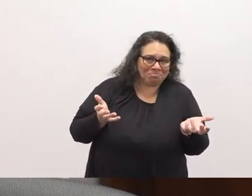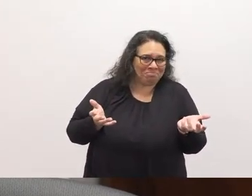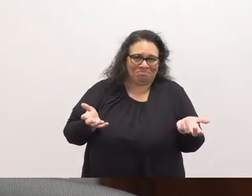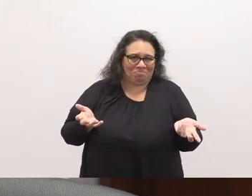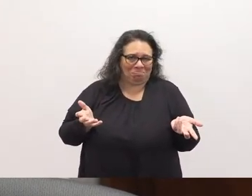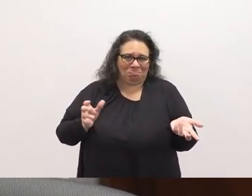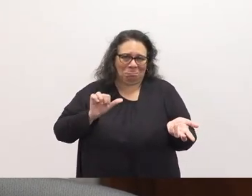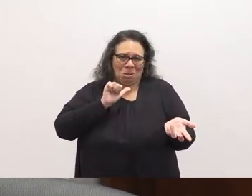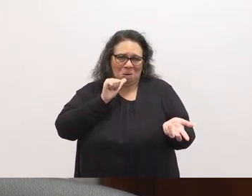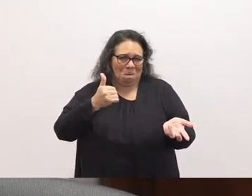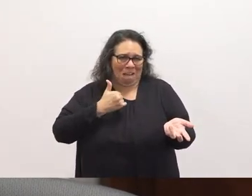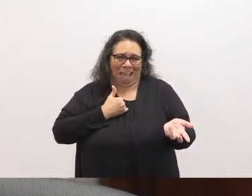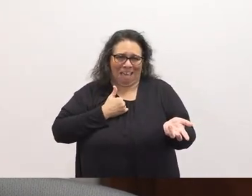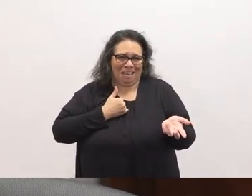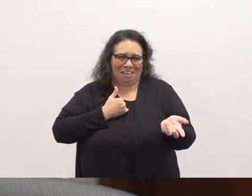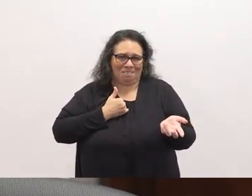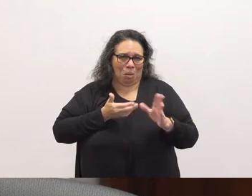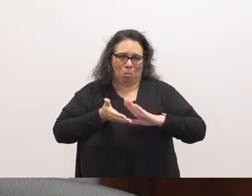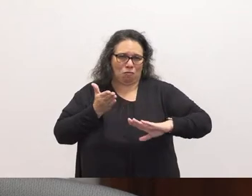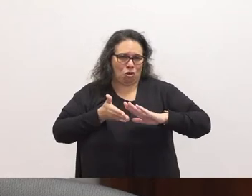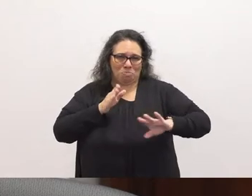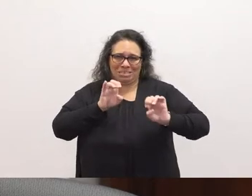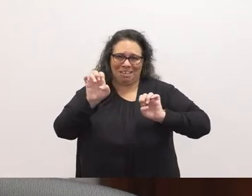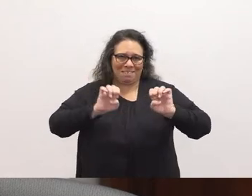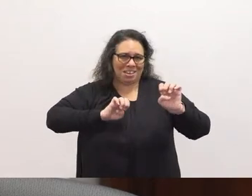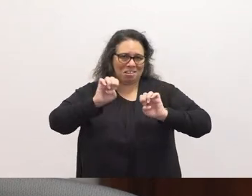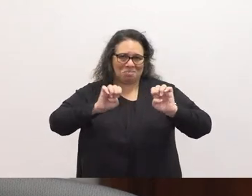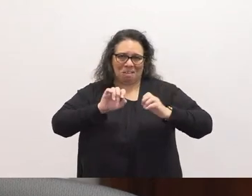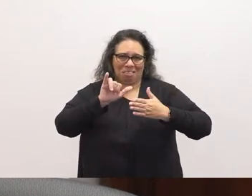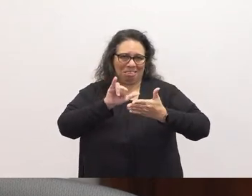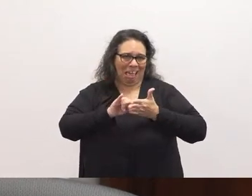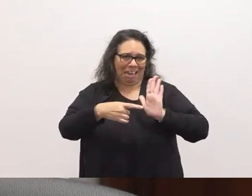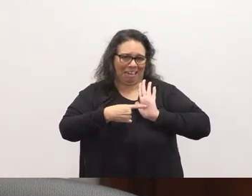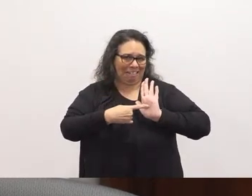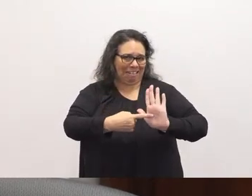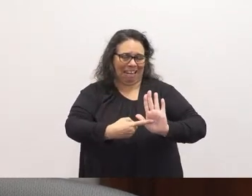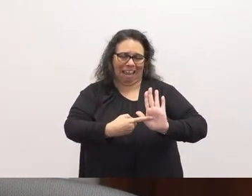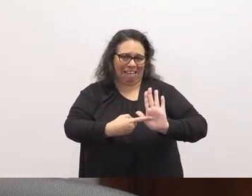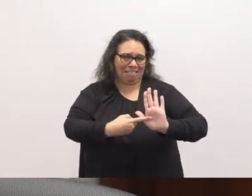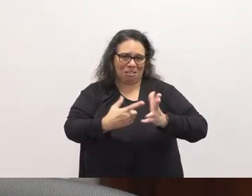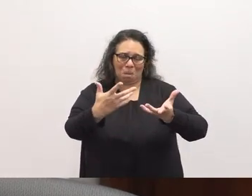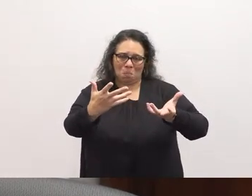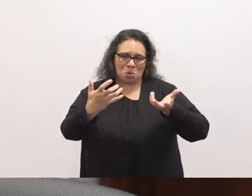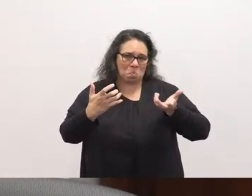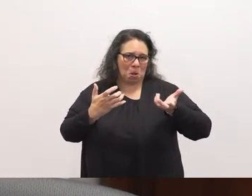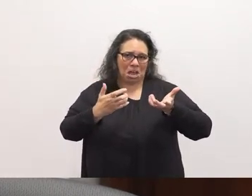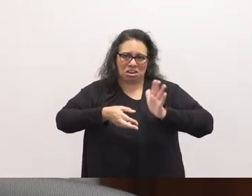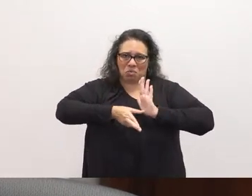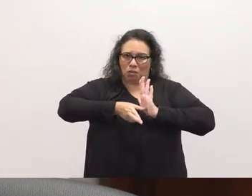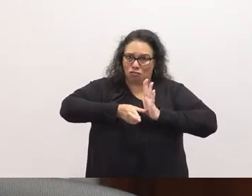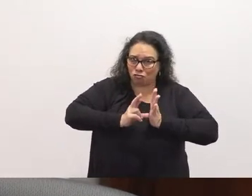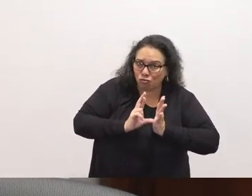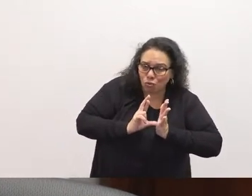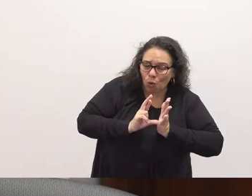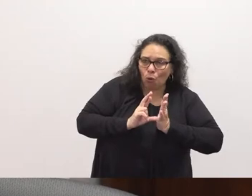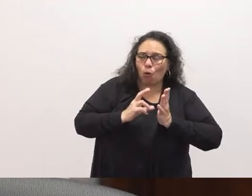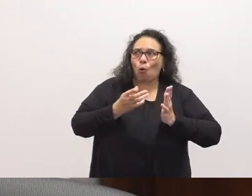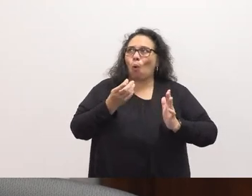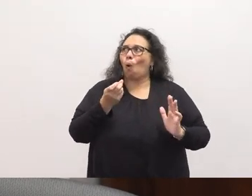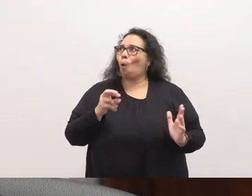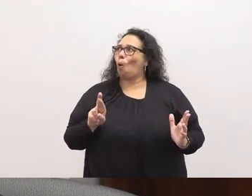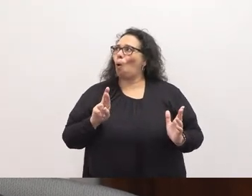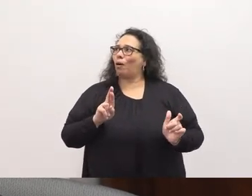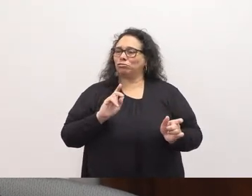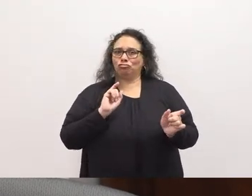We don't have any performance evaluations that would indicate that we would want to either review or